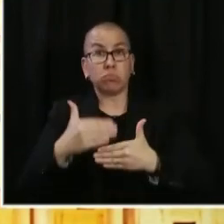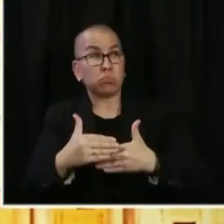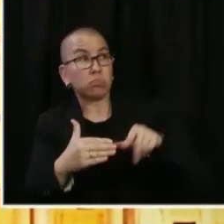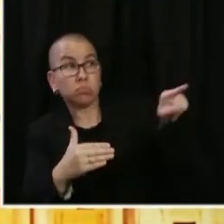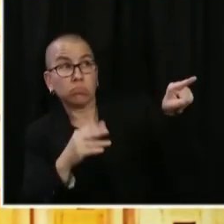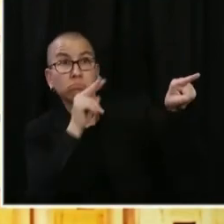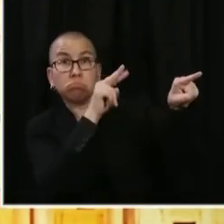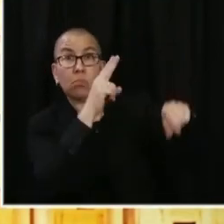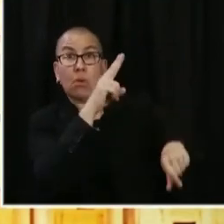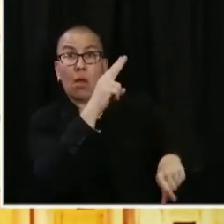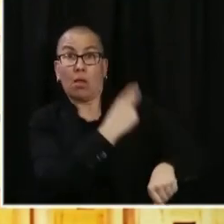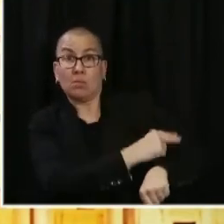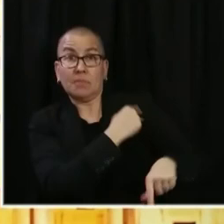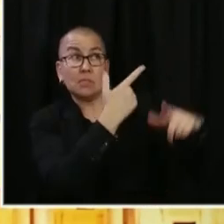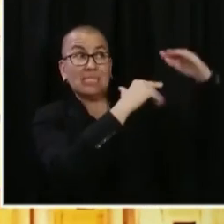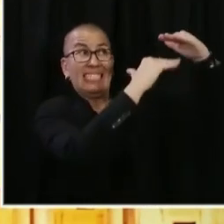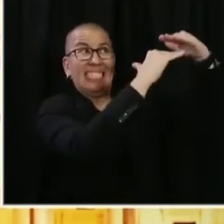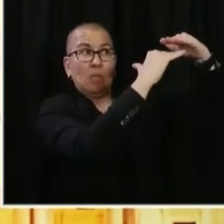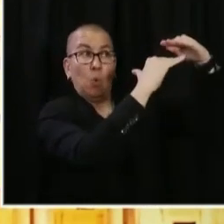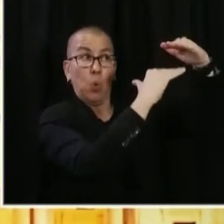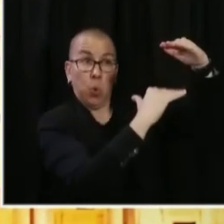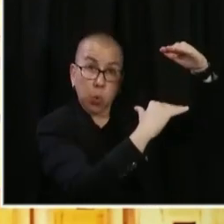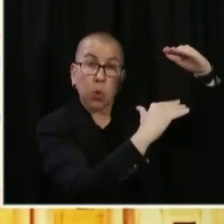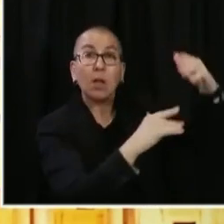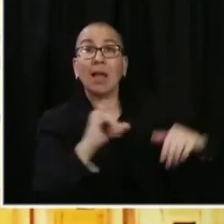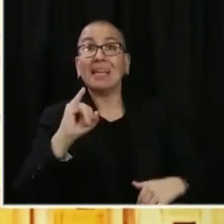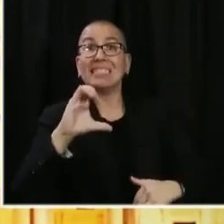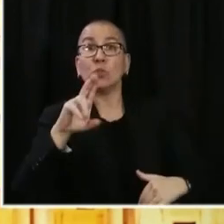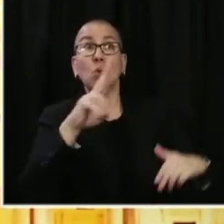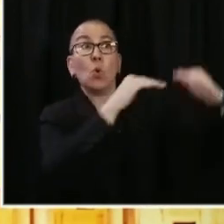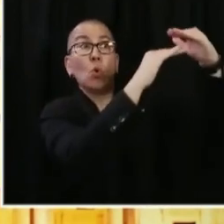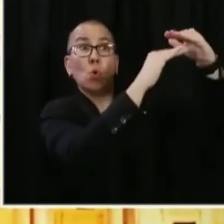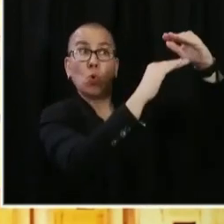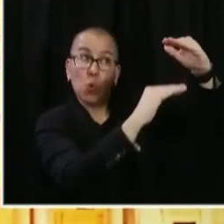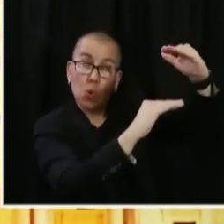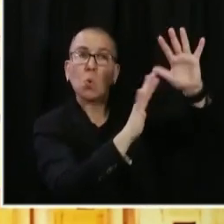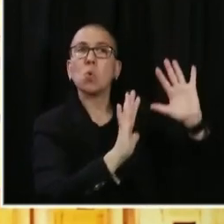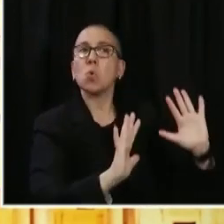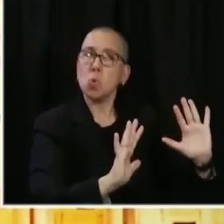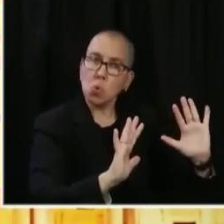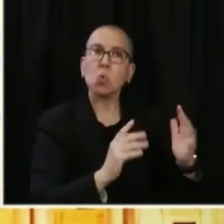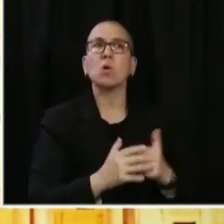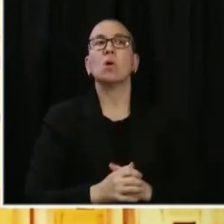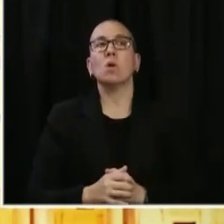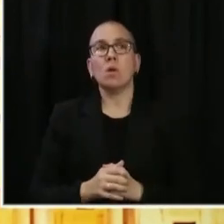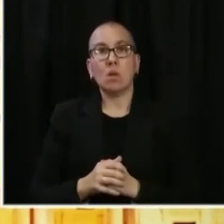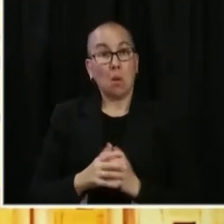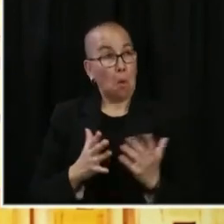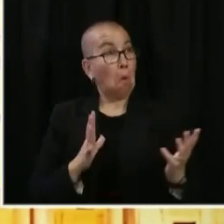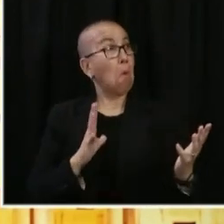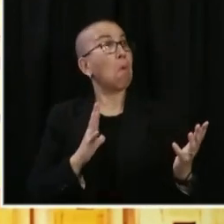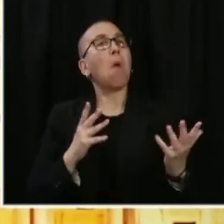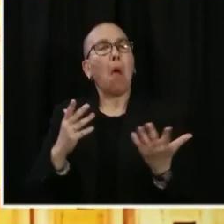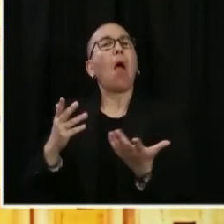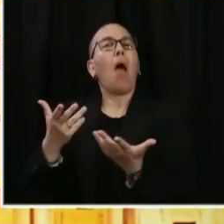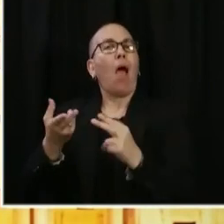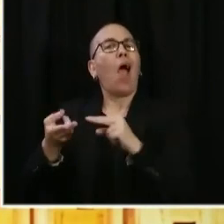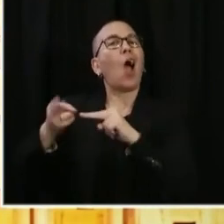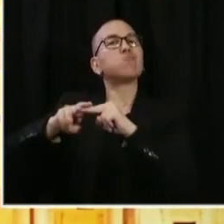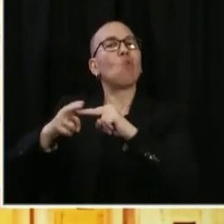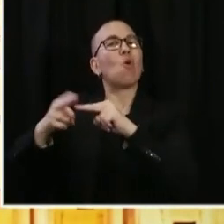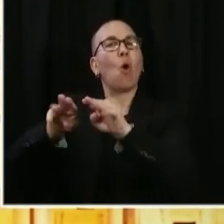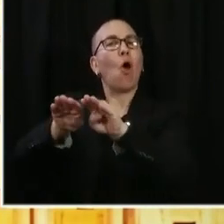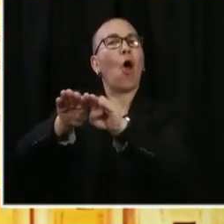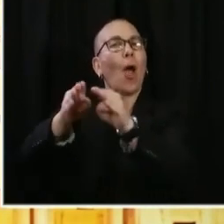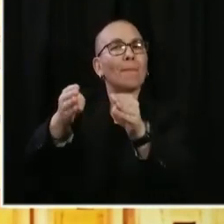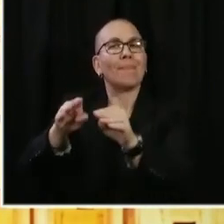a sudden rate of increase or a potential spike on the horizon, we'll move the dial back quickly and strategically. Whenever we make any movement to